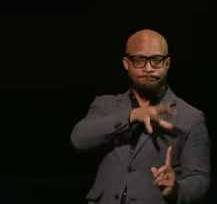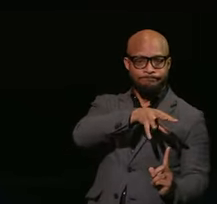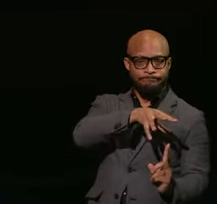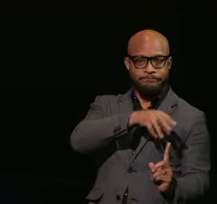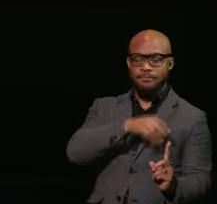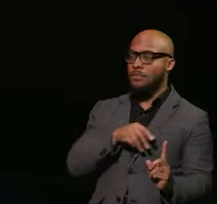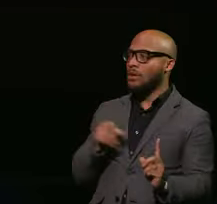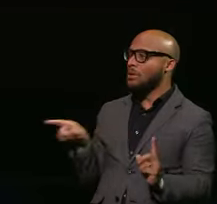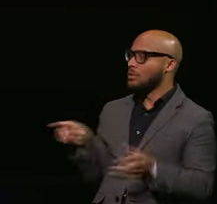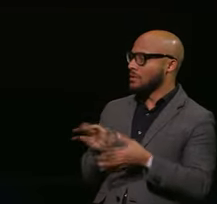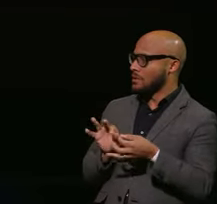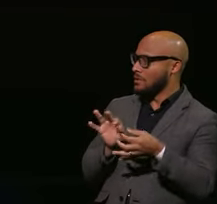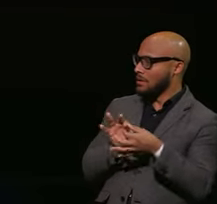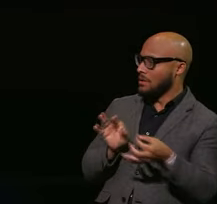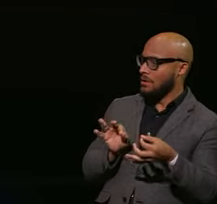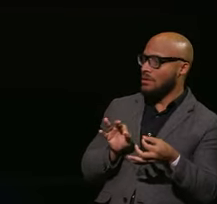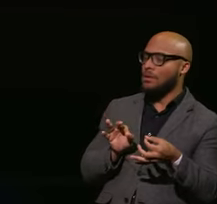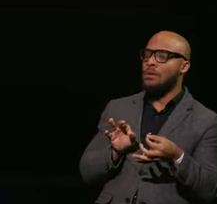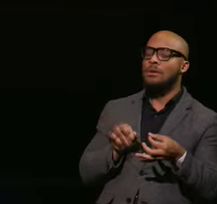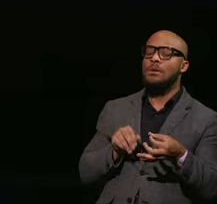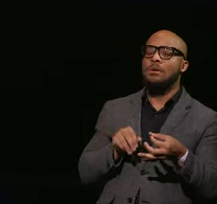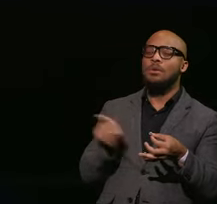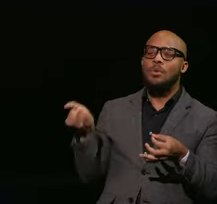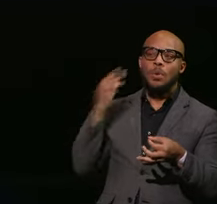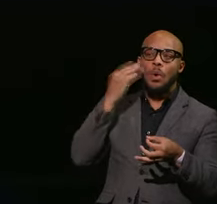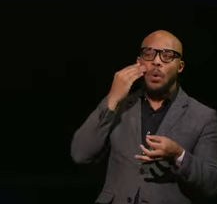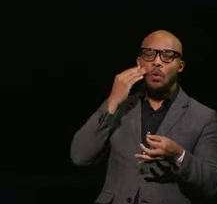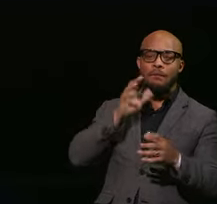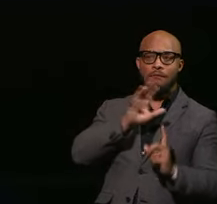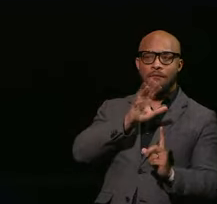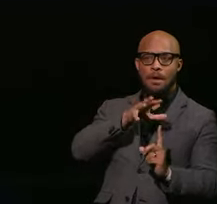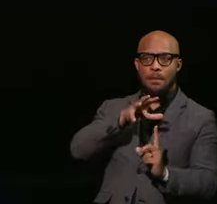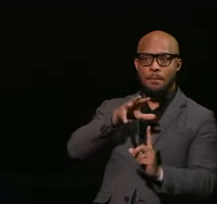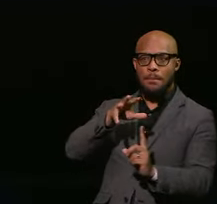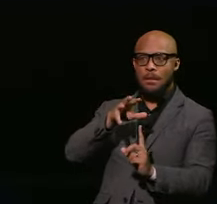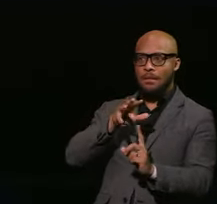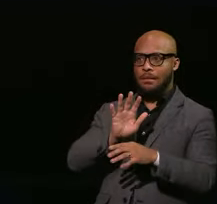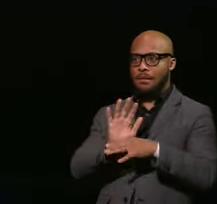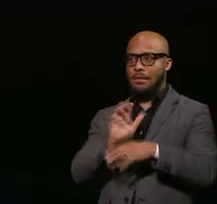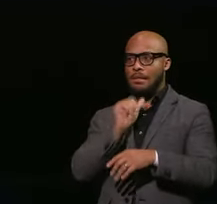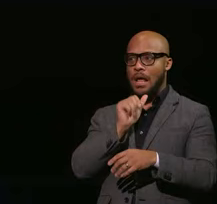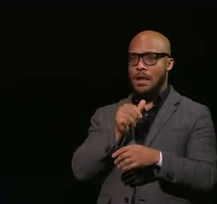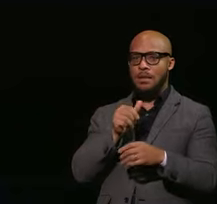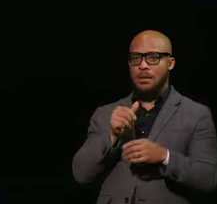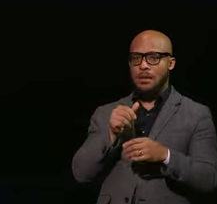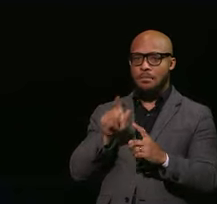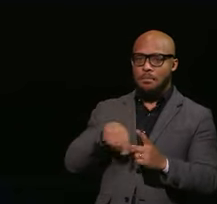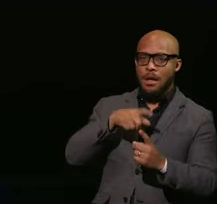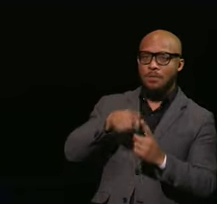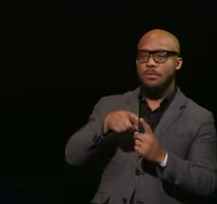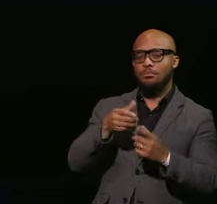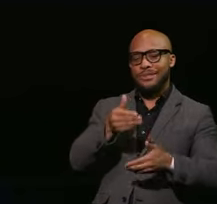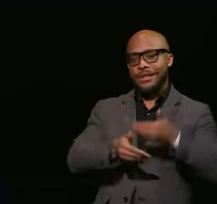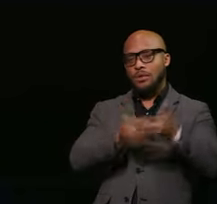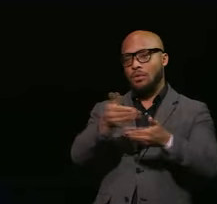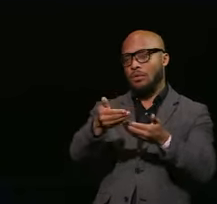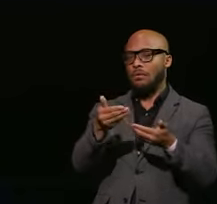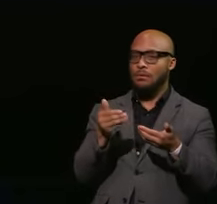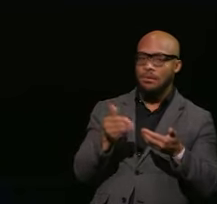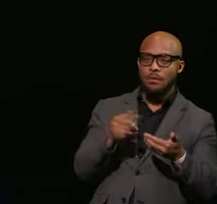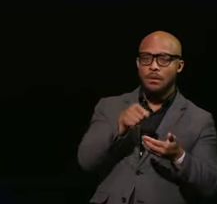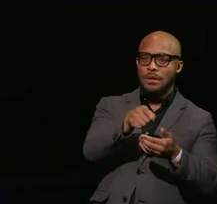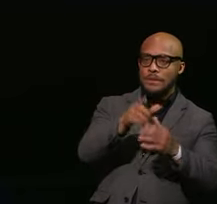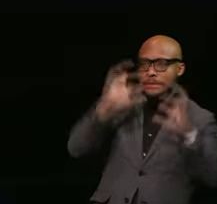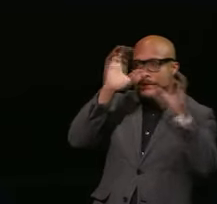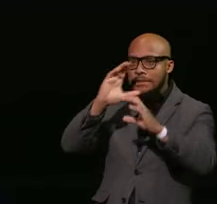primarily be a procedural, right, of following the process of seeking justice. So how then did you